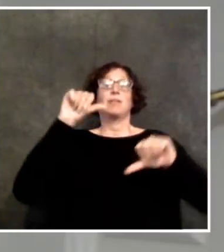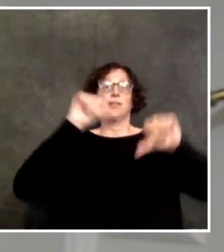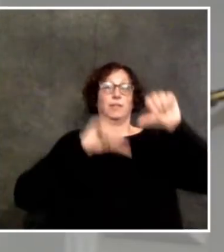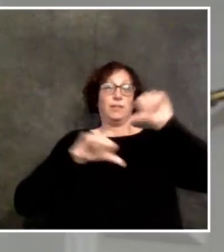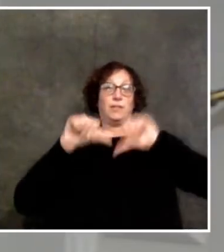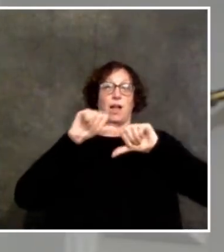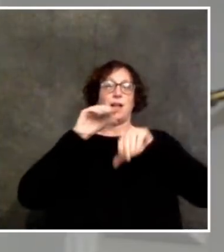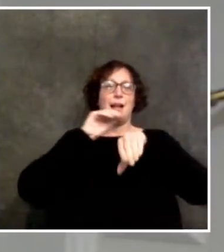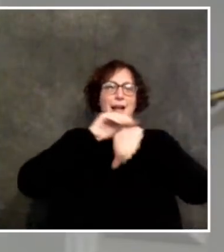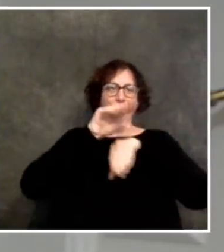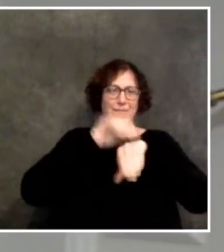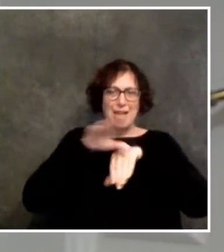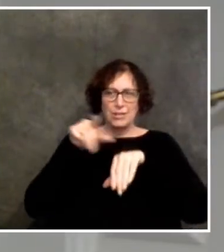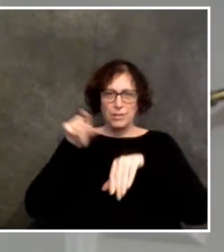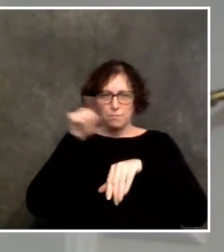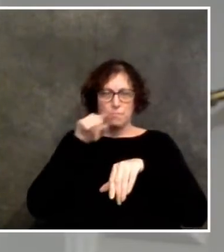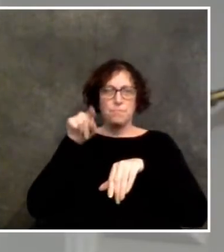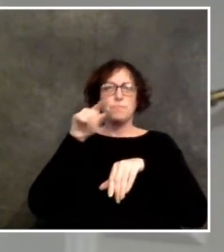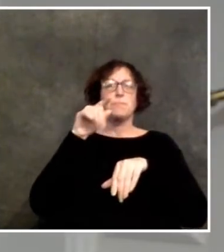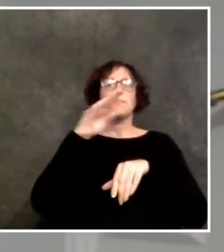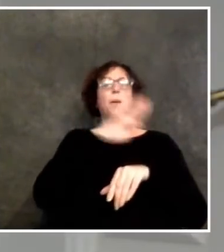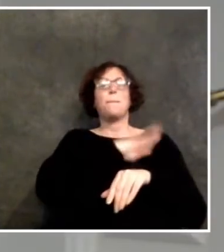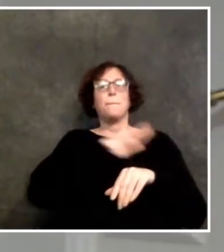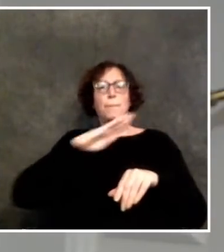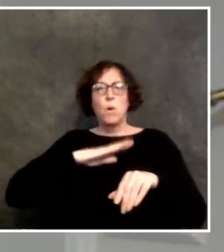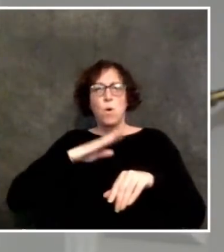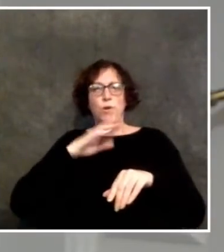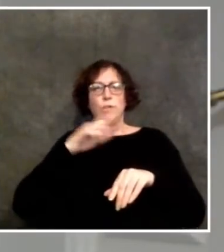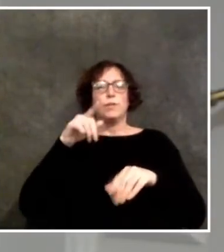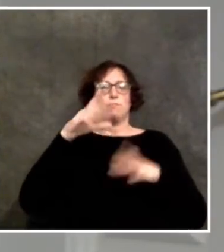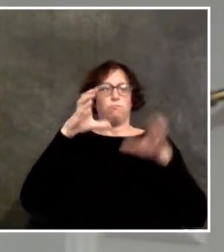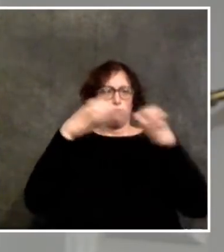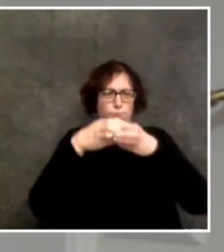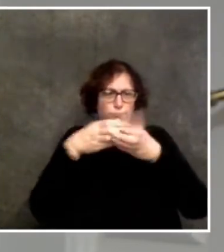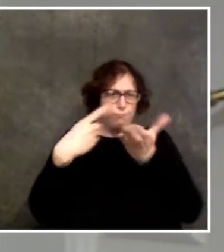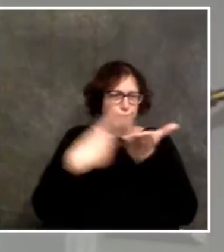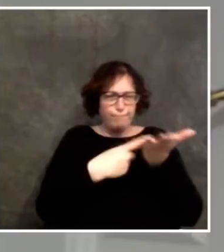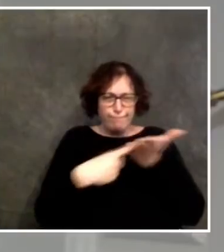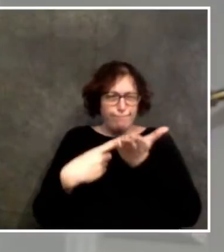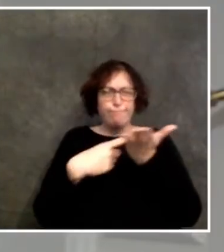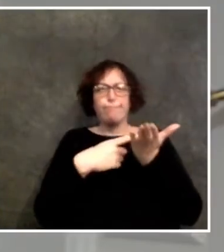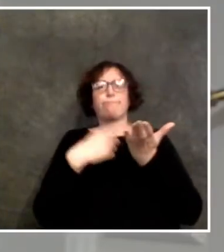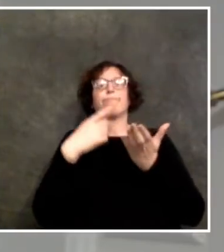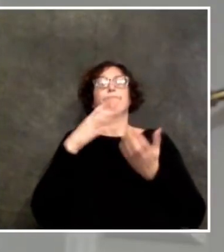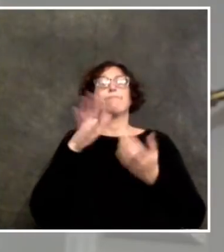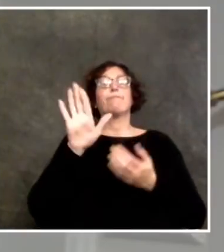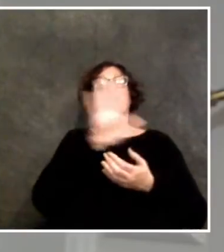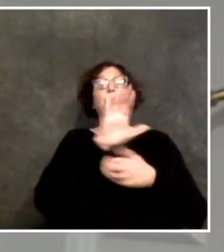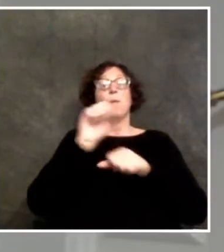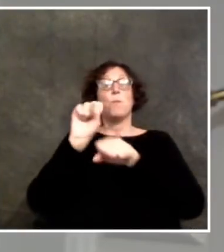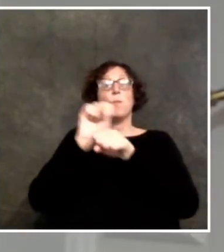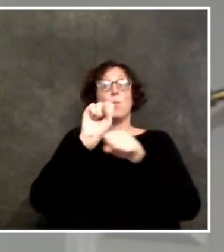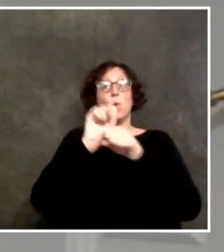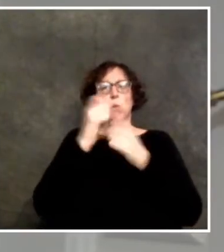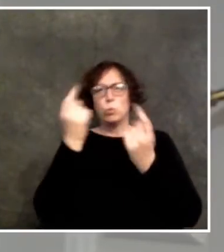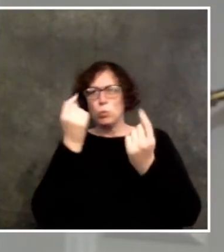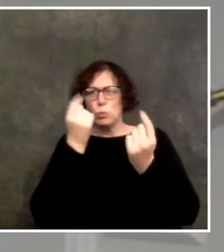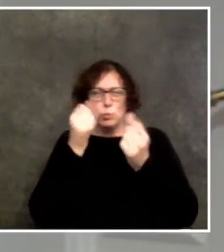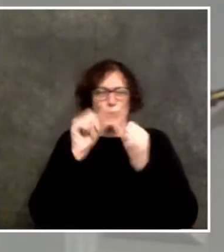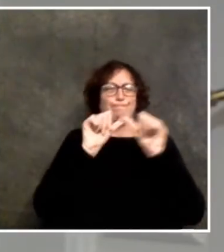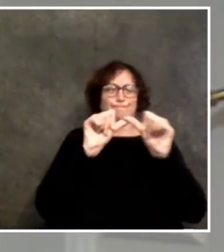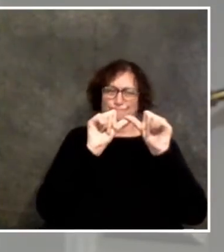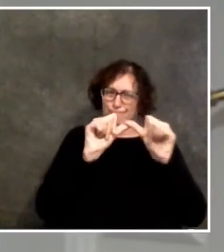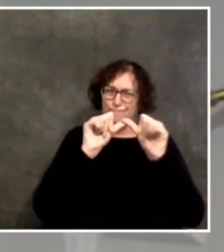advisors in the academic community, all of whom have been, since the beginning of this outbreak, really